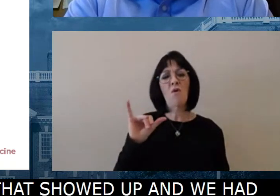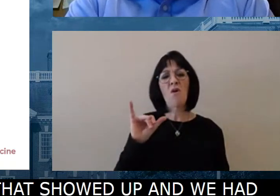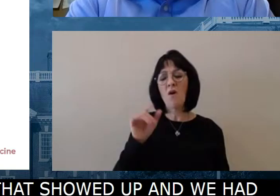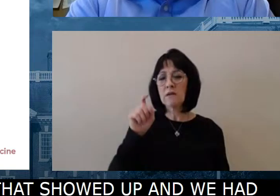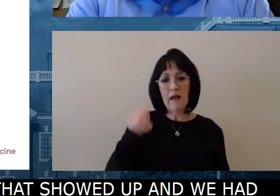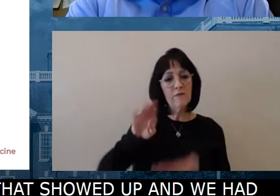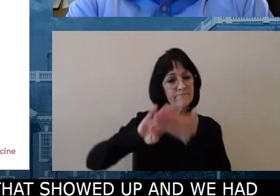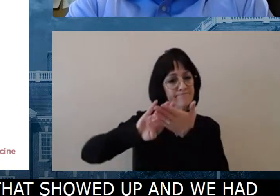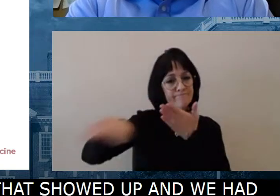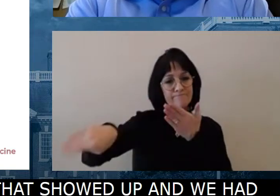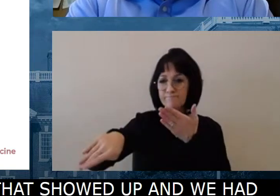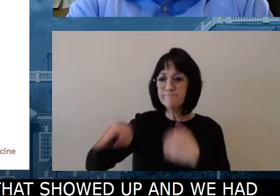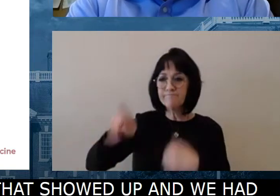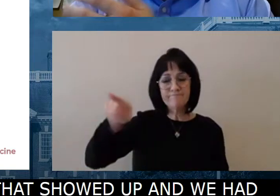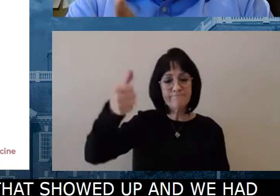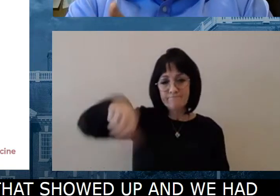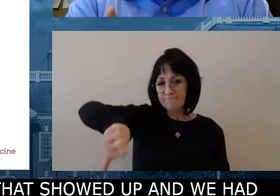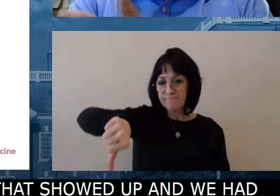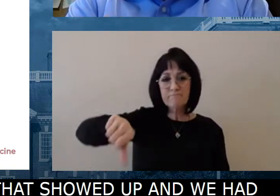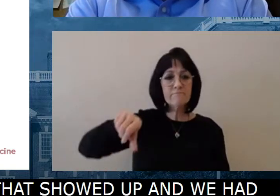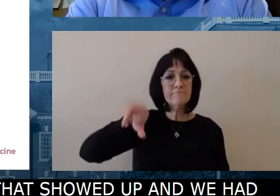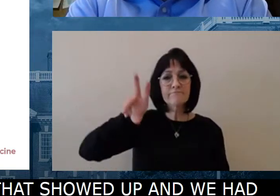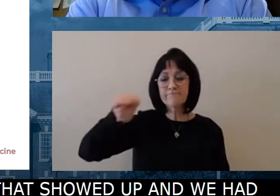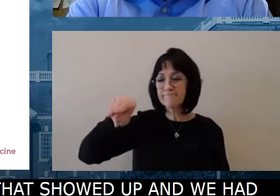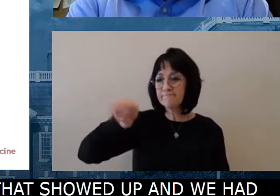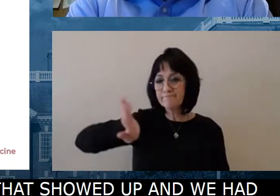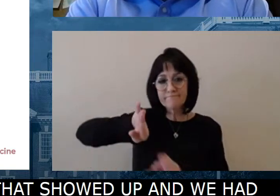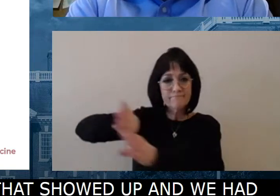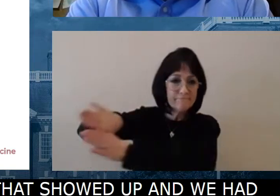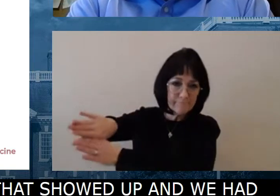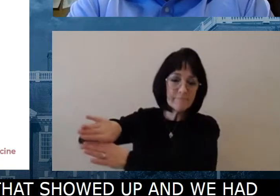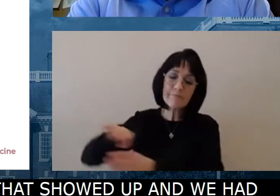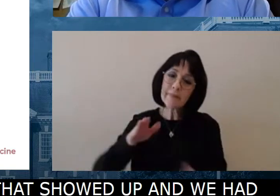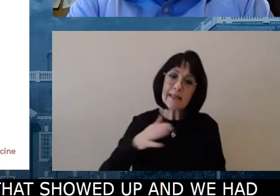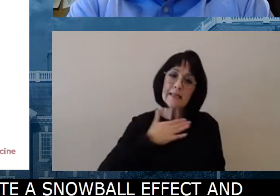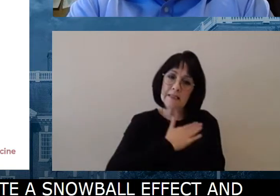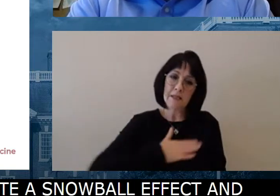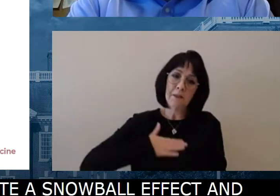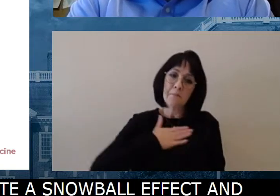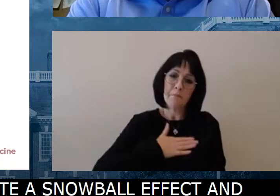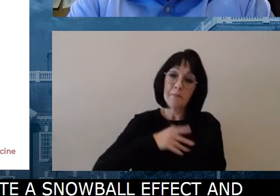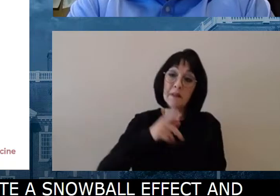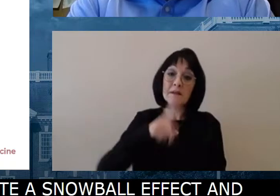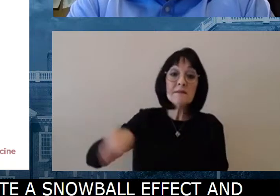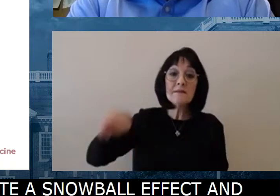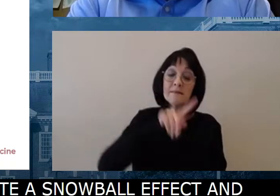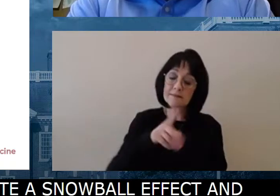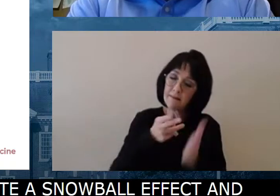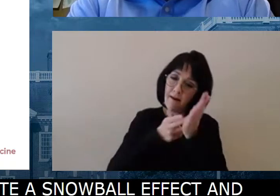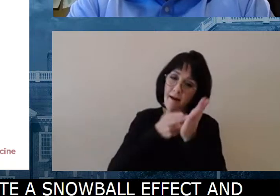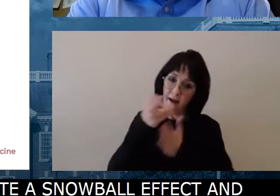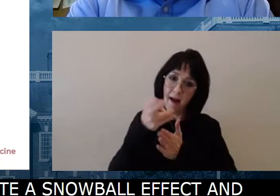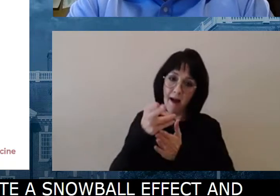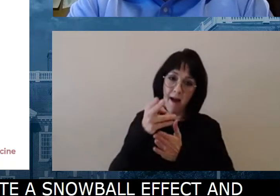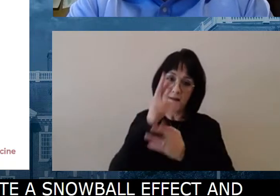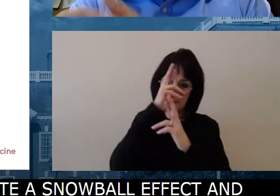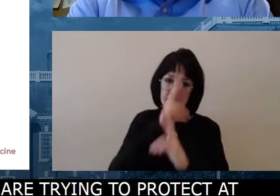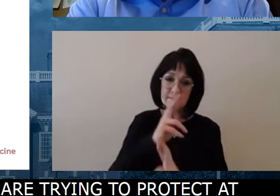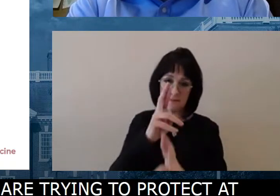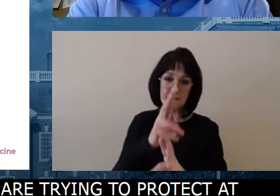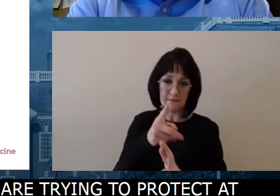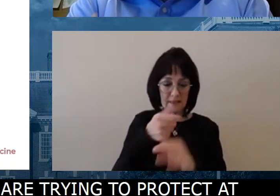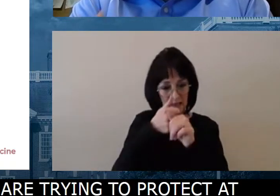to protect at this time. So all we ask is that you honor the way the directions and reservations are